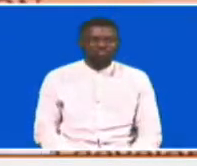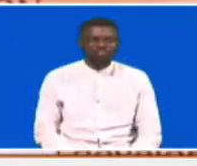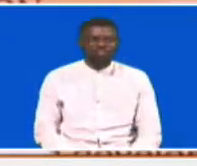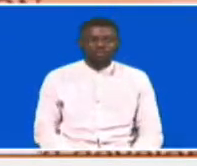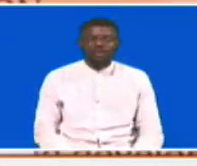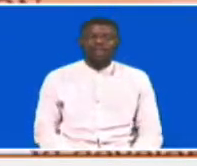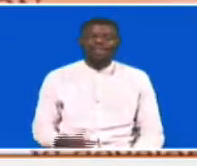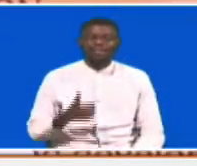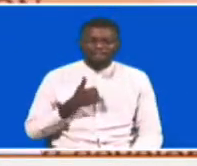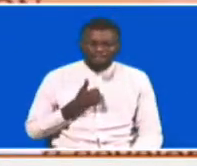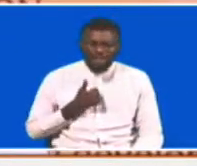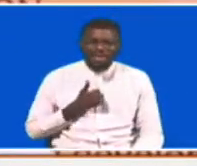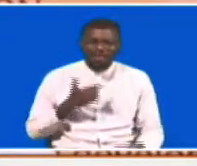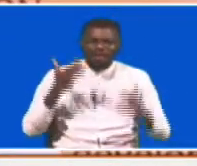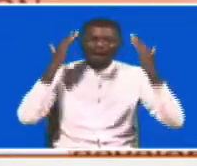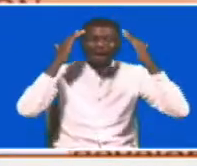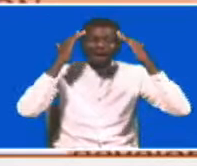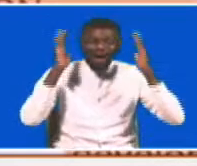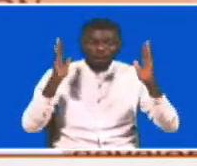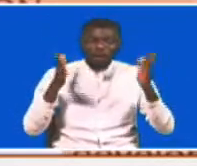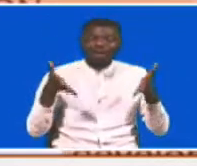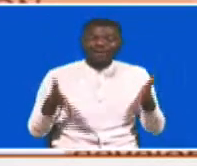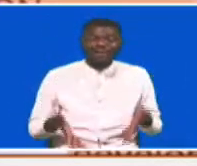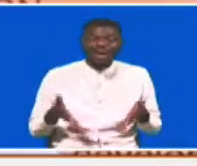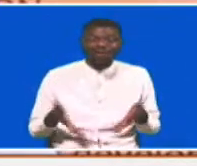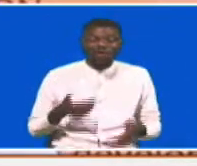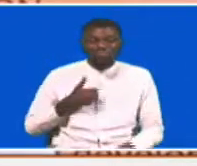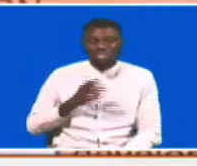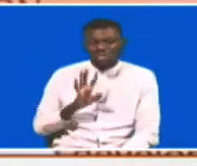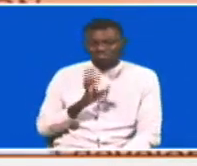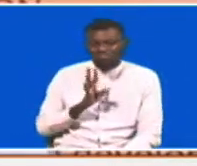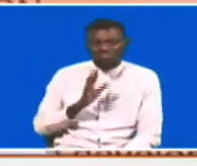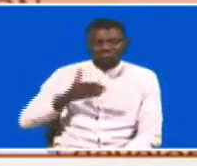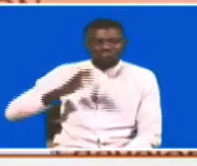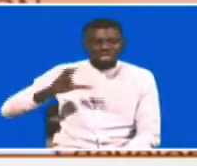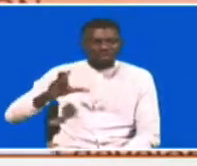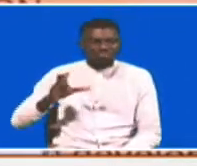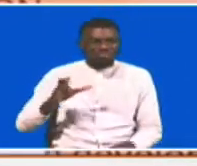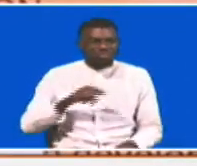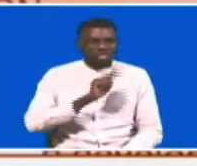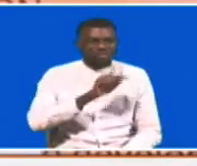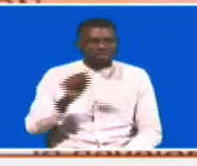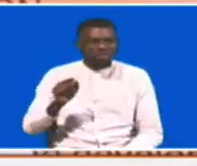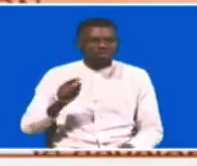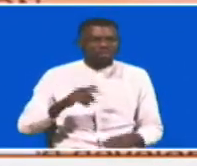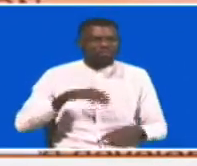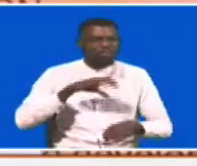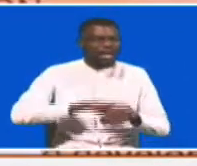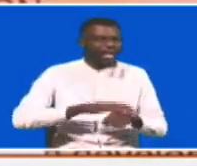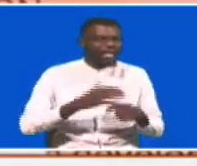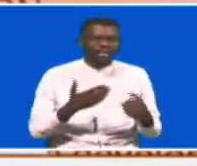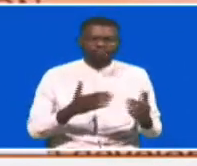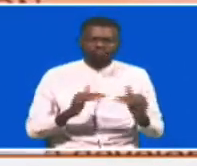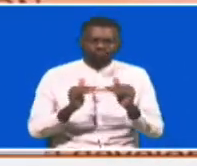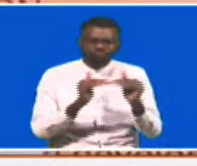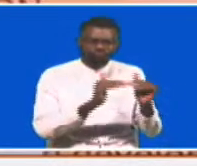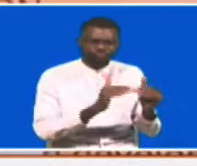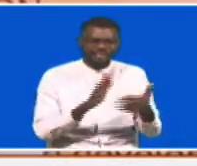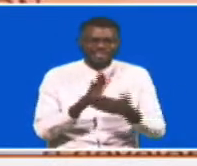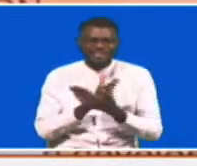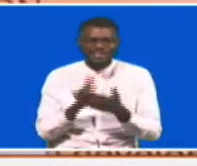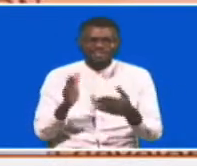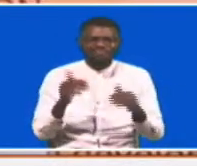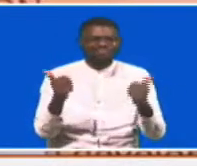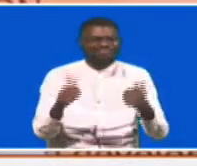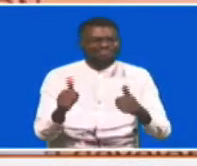however, aware that as I speak today, counties have not received the equitable share for